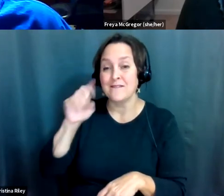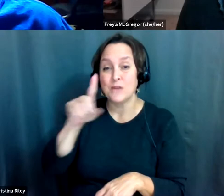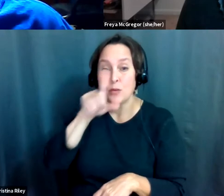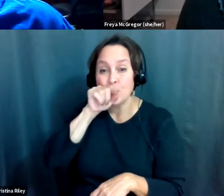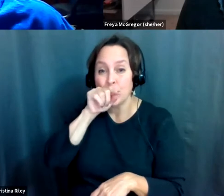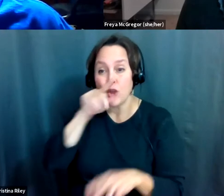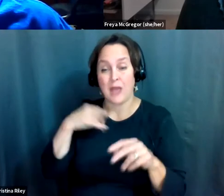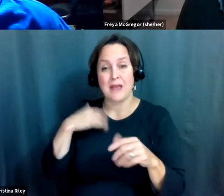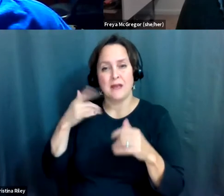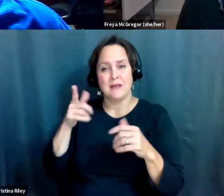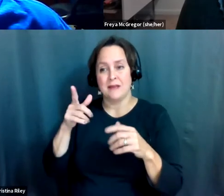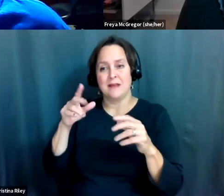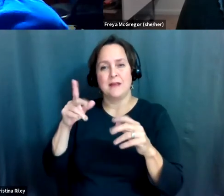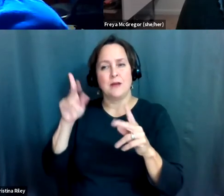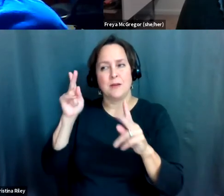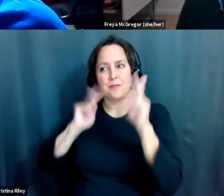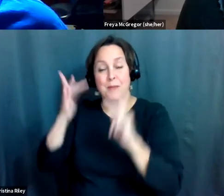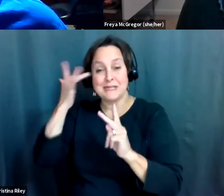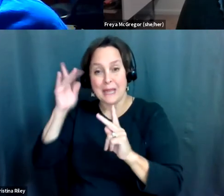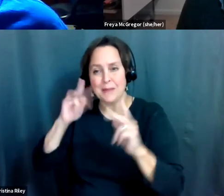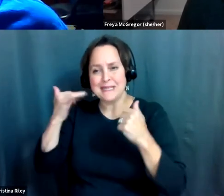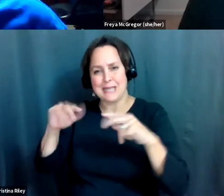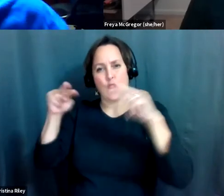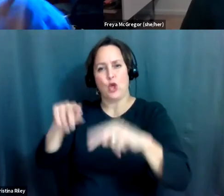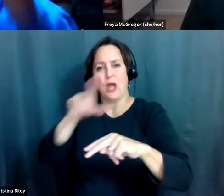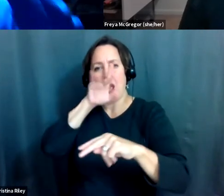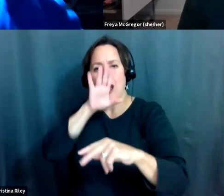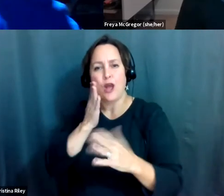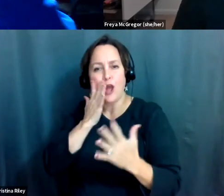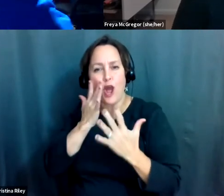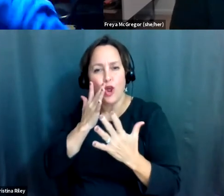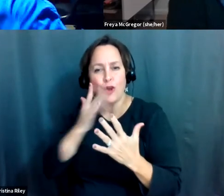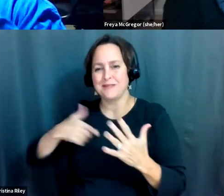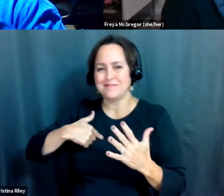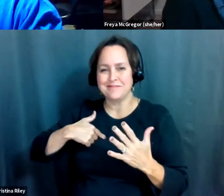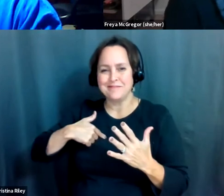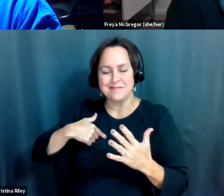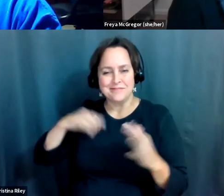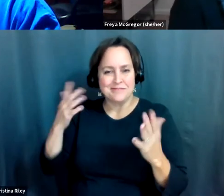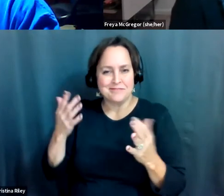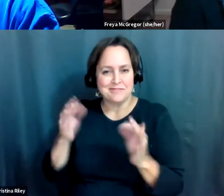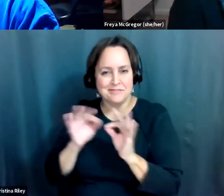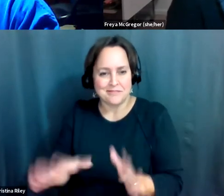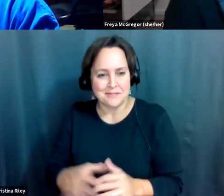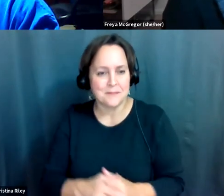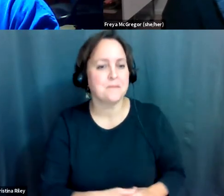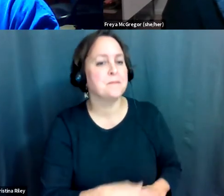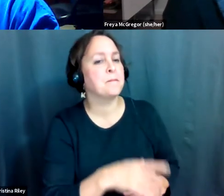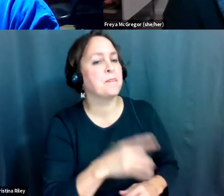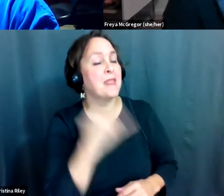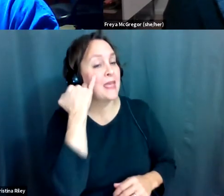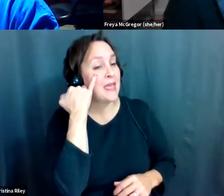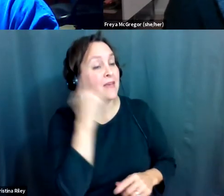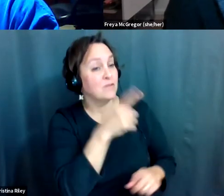and, and things that I might not have been aware of. I wonder if, if for example, you were able to go to a bird